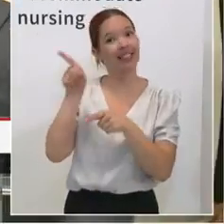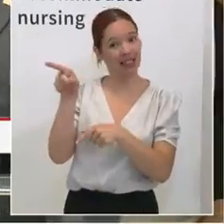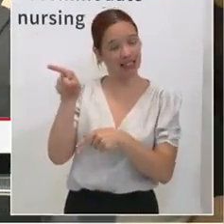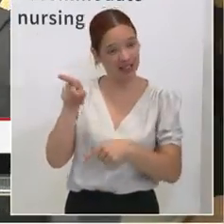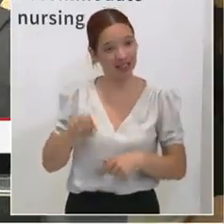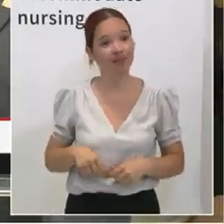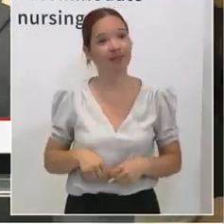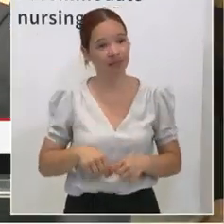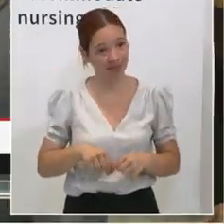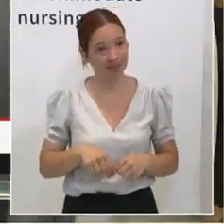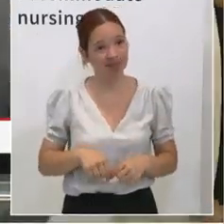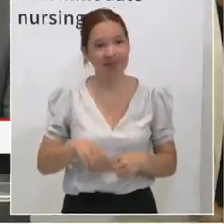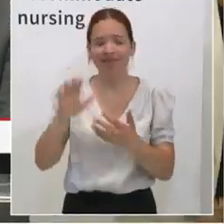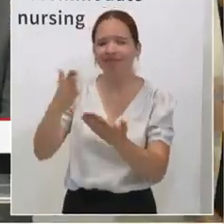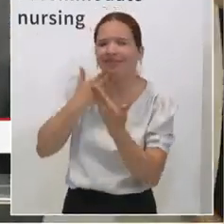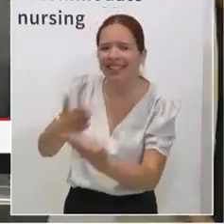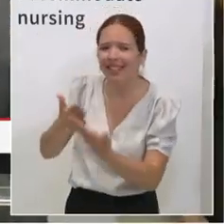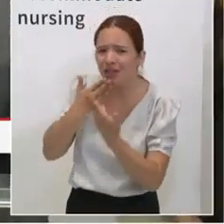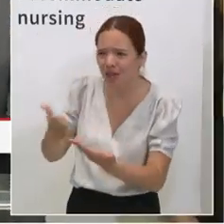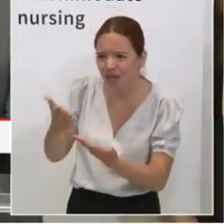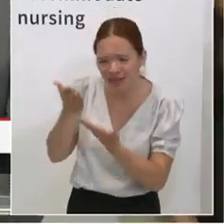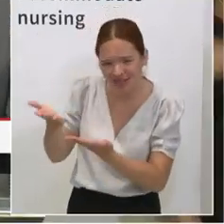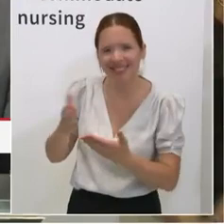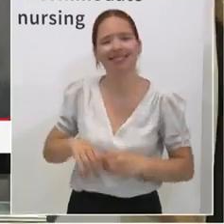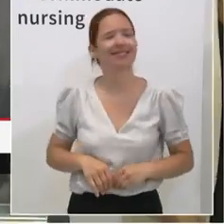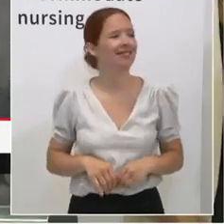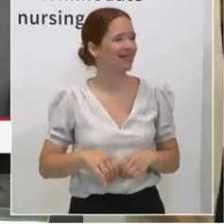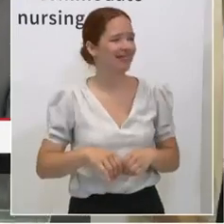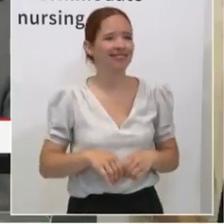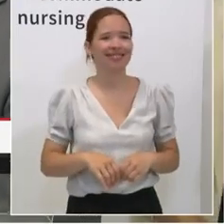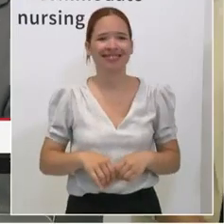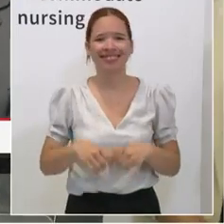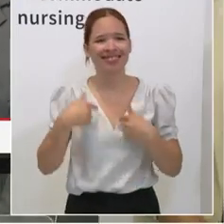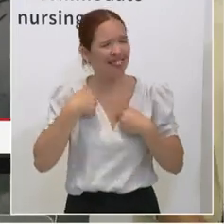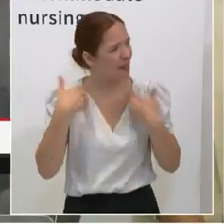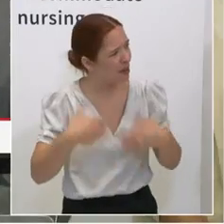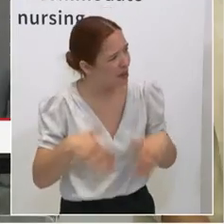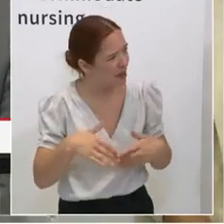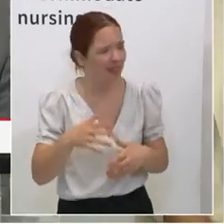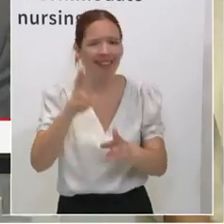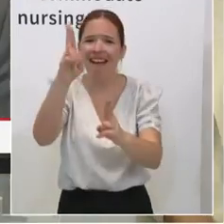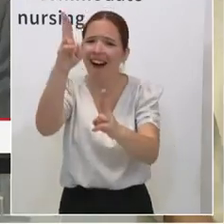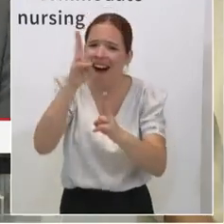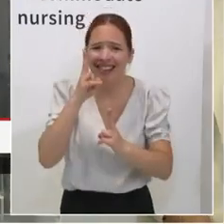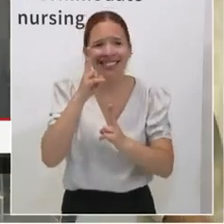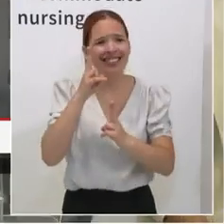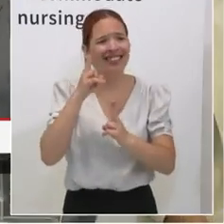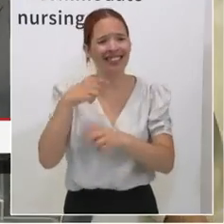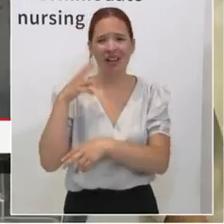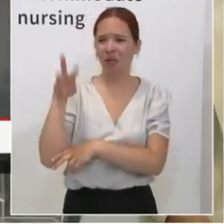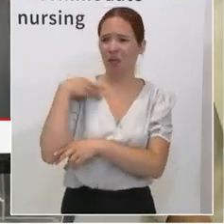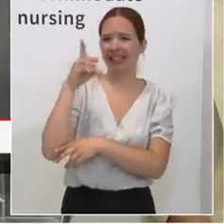Thank you, Mayor Bowser. It's really an honor to serve here in Washington, D.C. in your administration. And,